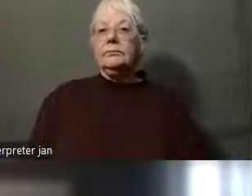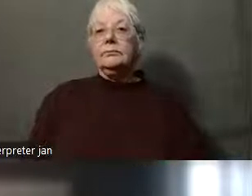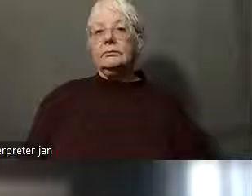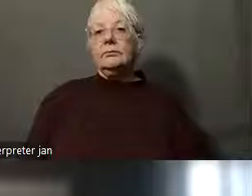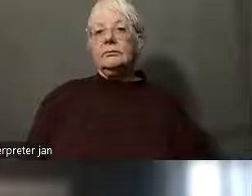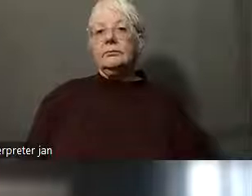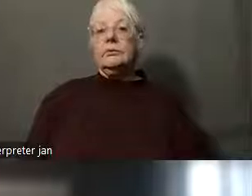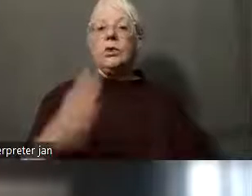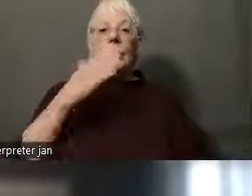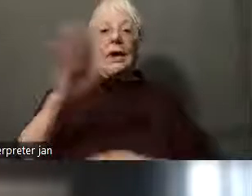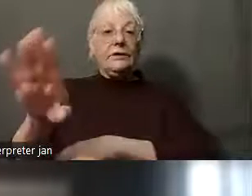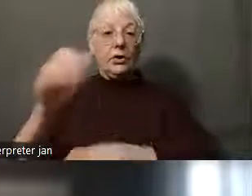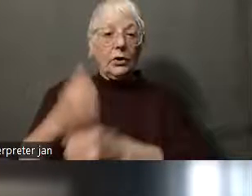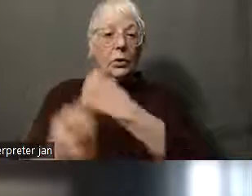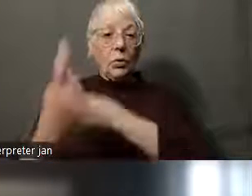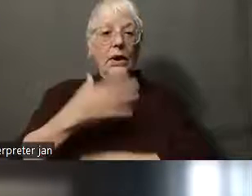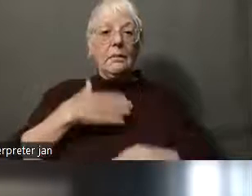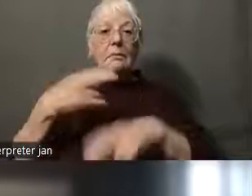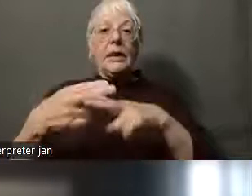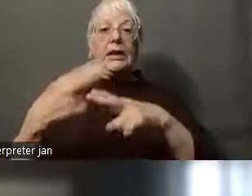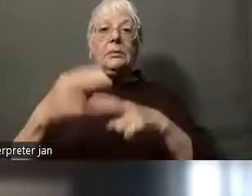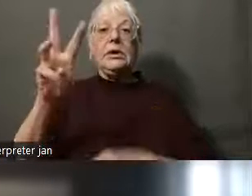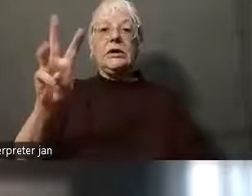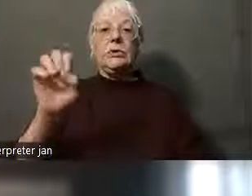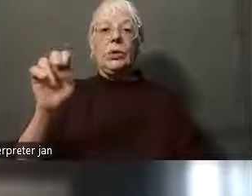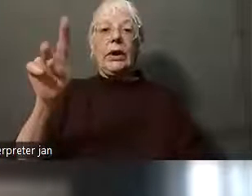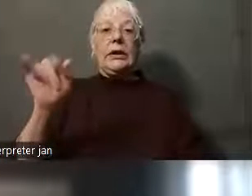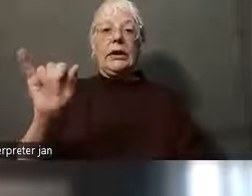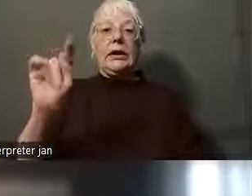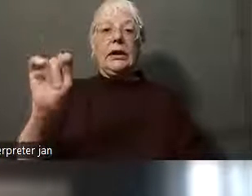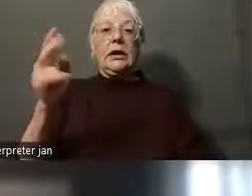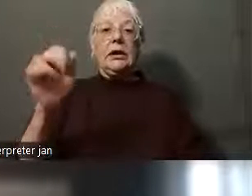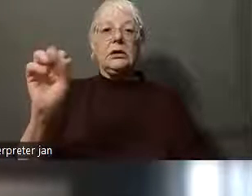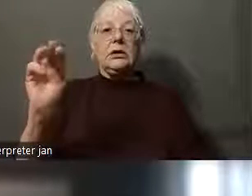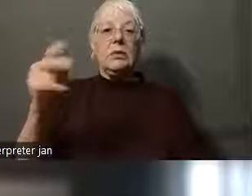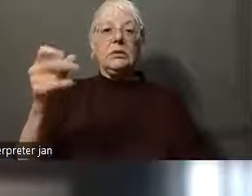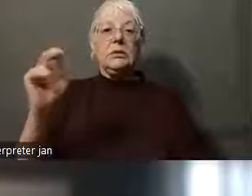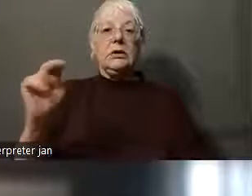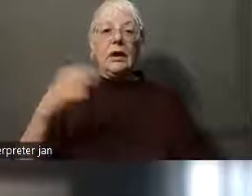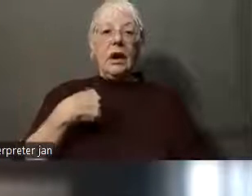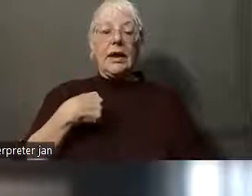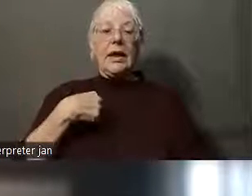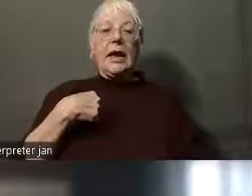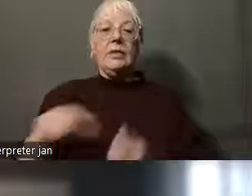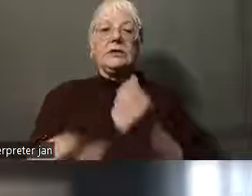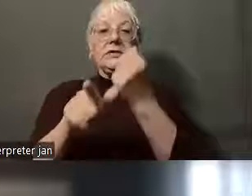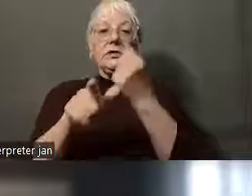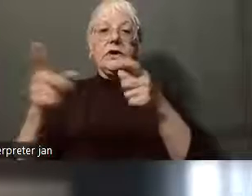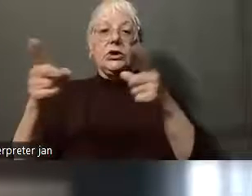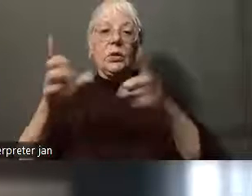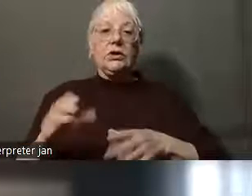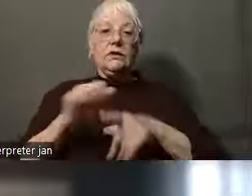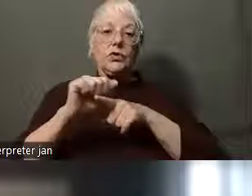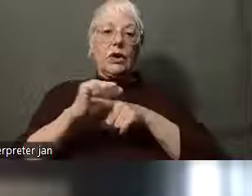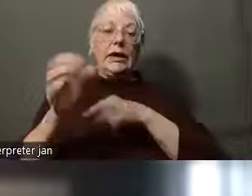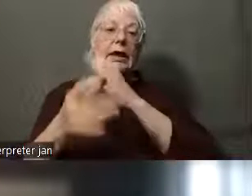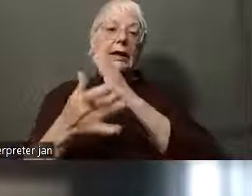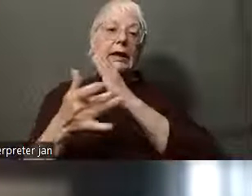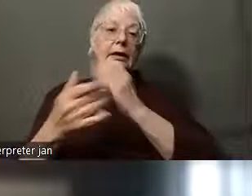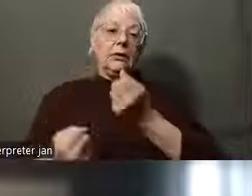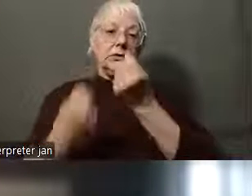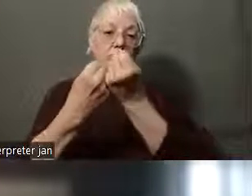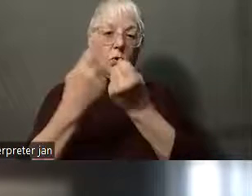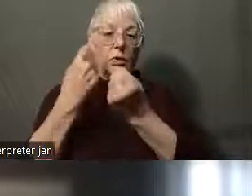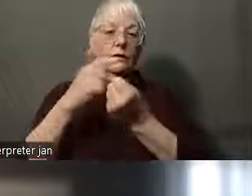Good afternoon, everyone. My name is Wendy Thompson. I am the Associate Director of Training and Technical Support